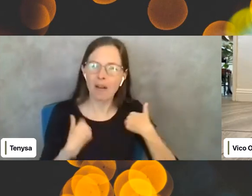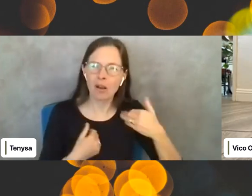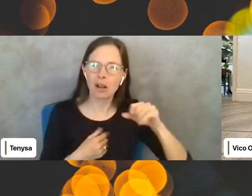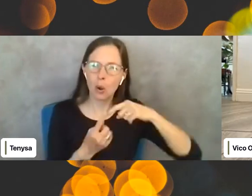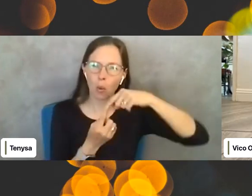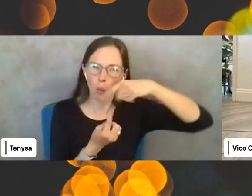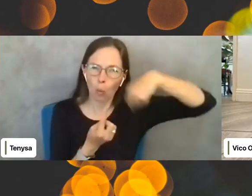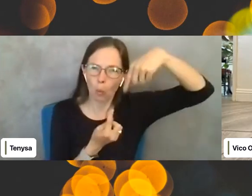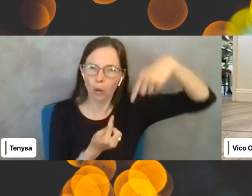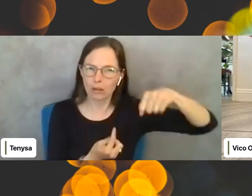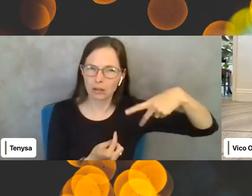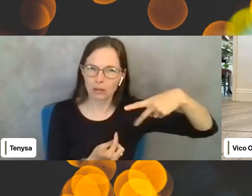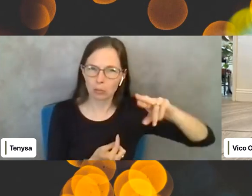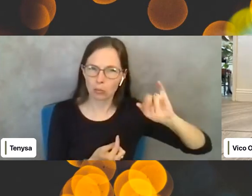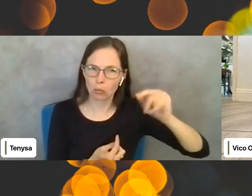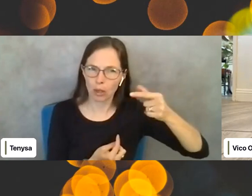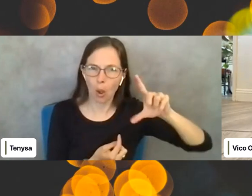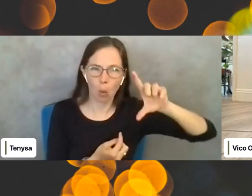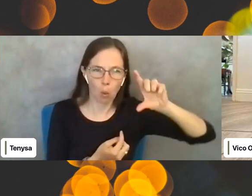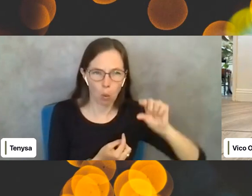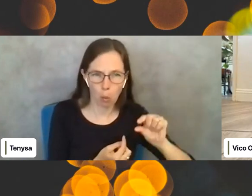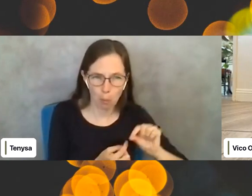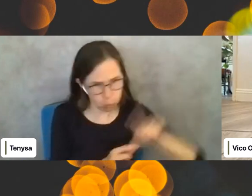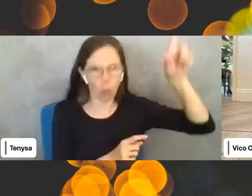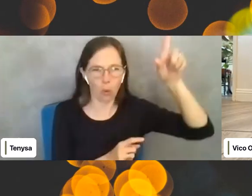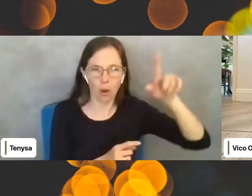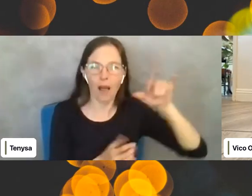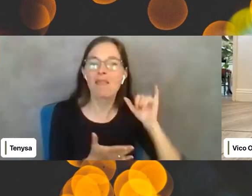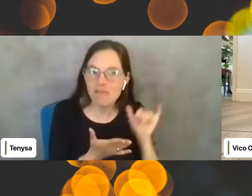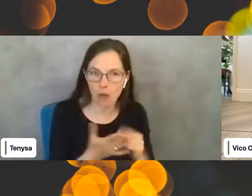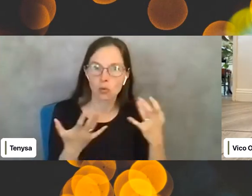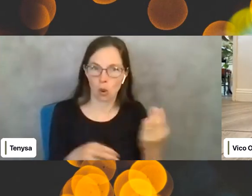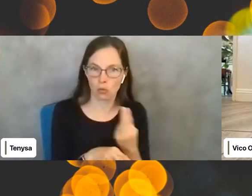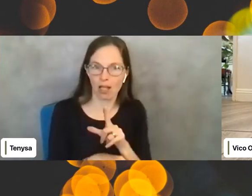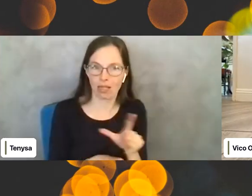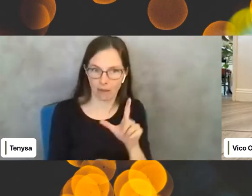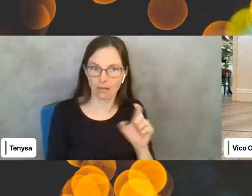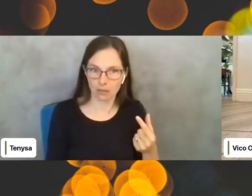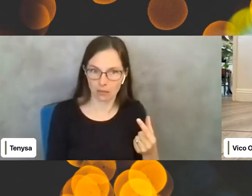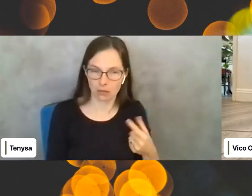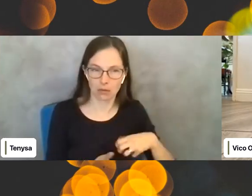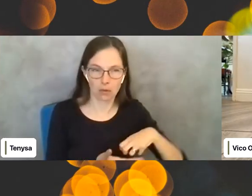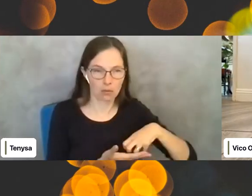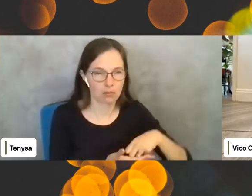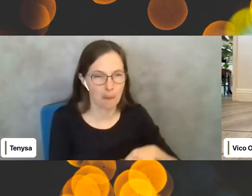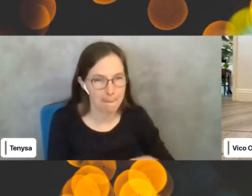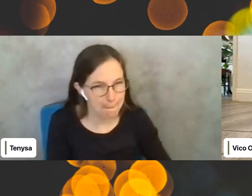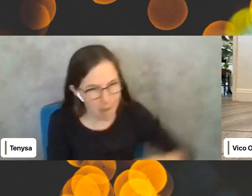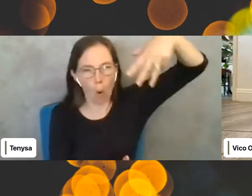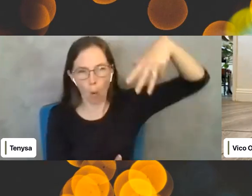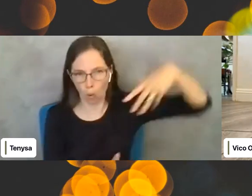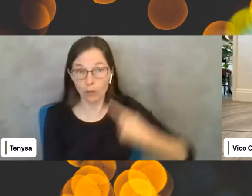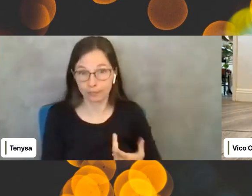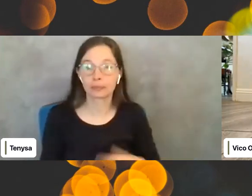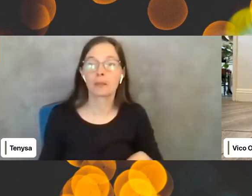you like let it go and it just like pops up. That's kind of how you want to use your left leg to have that type of power. So your left leg is gonna